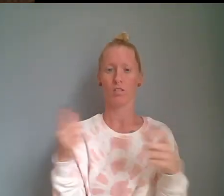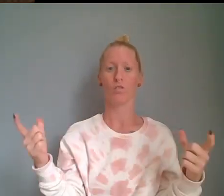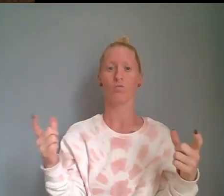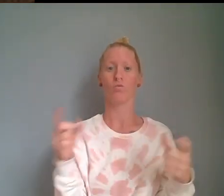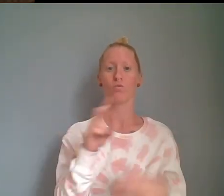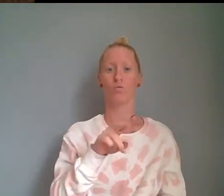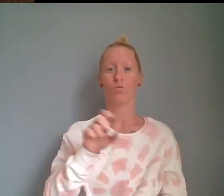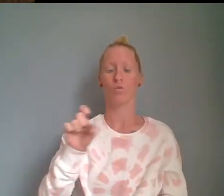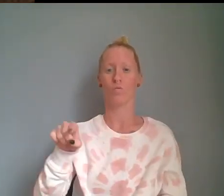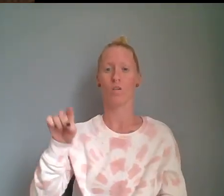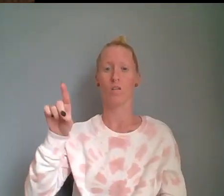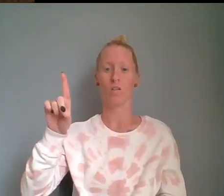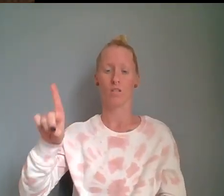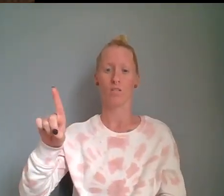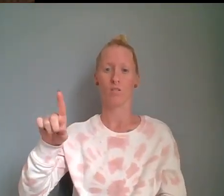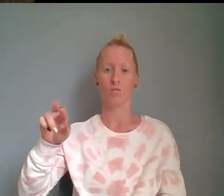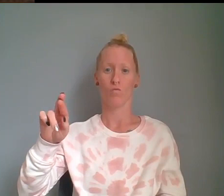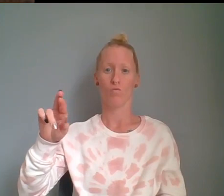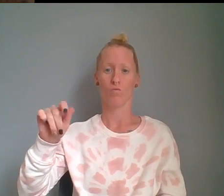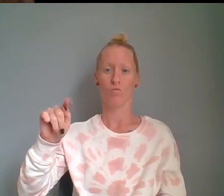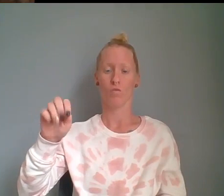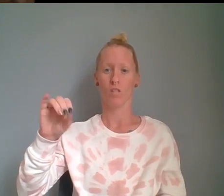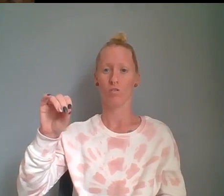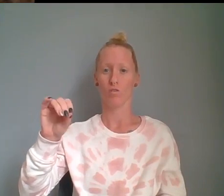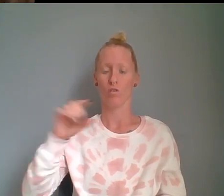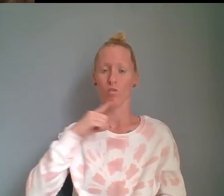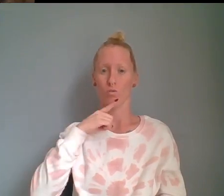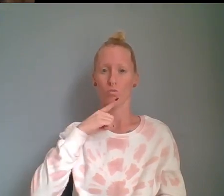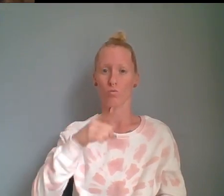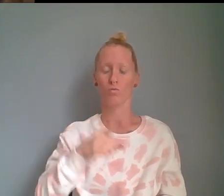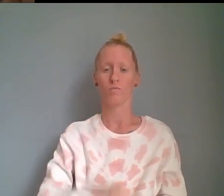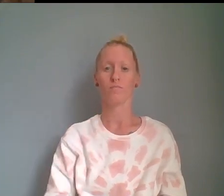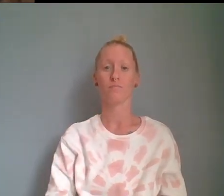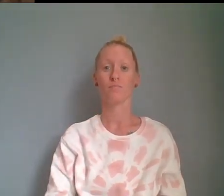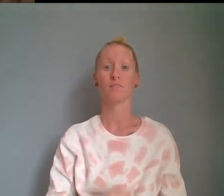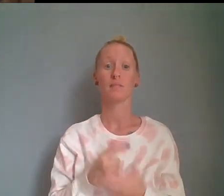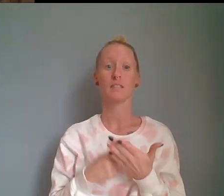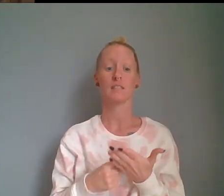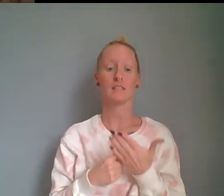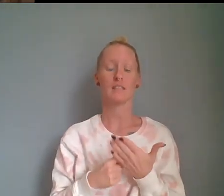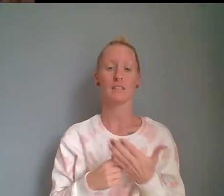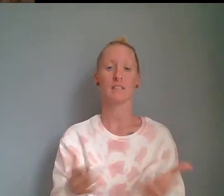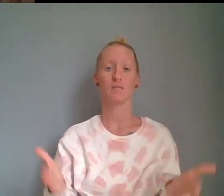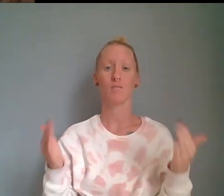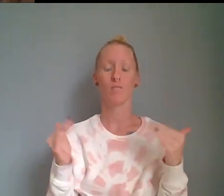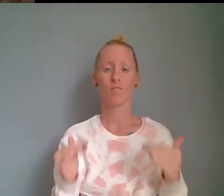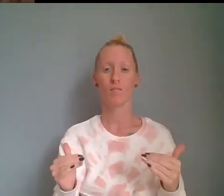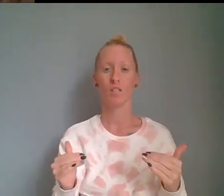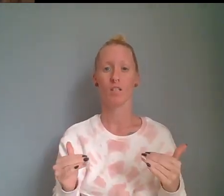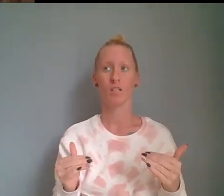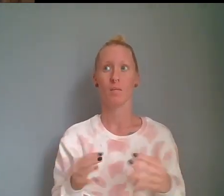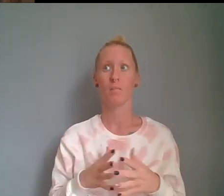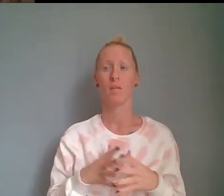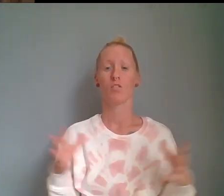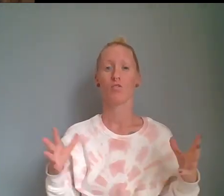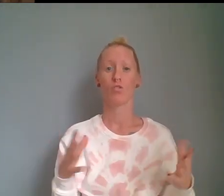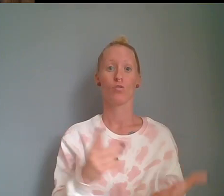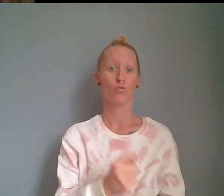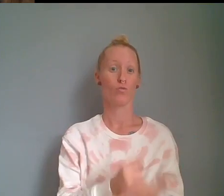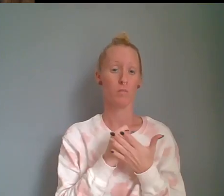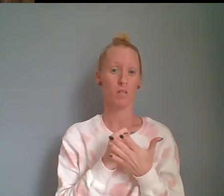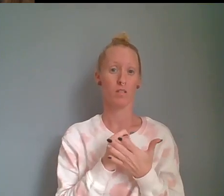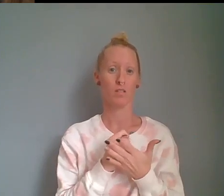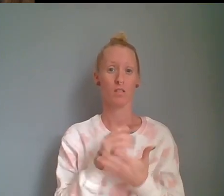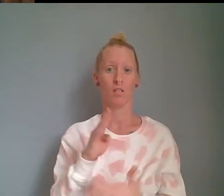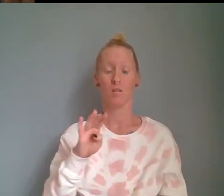true. So let's talk a little bit about the major theories and treatments for the mood disorders. There are biological